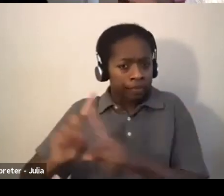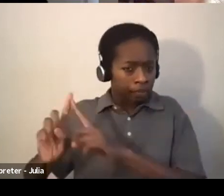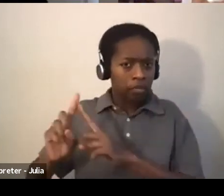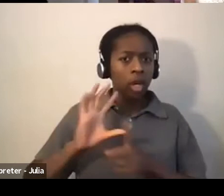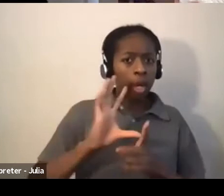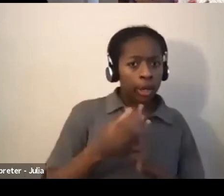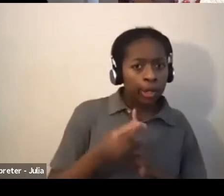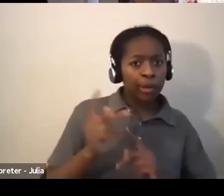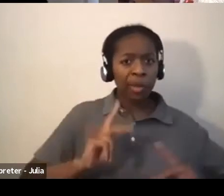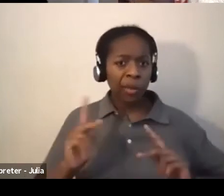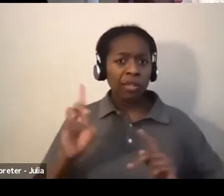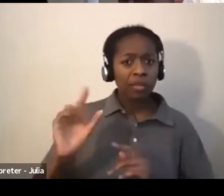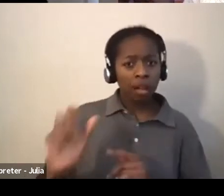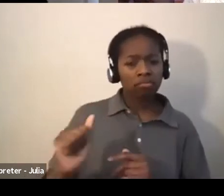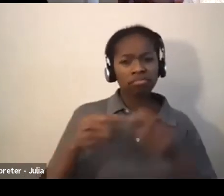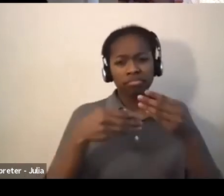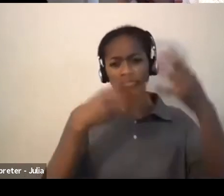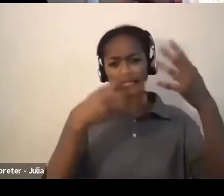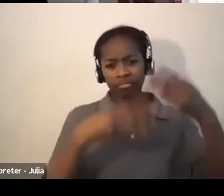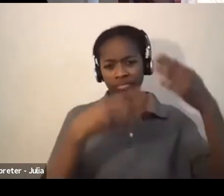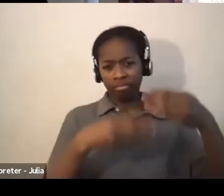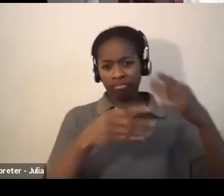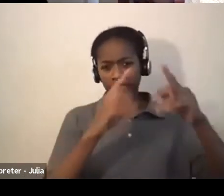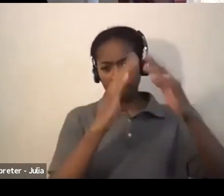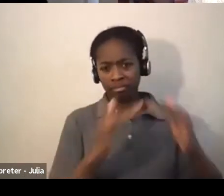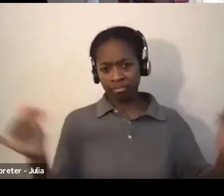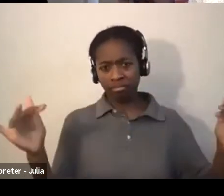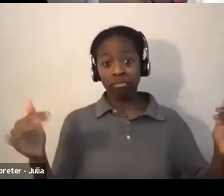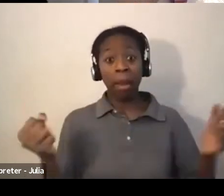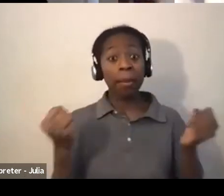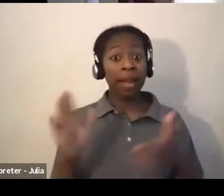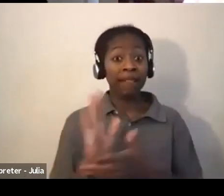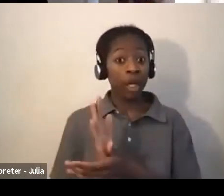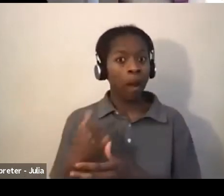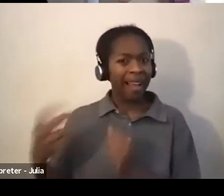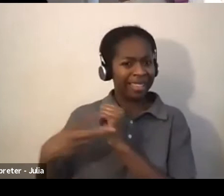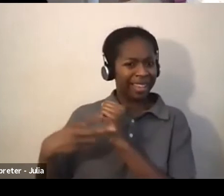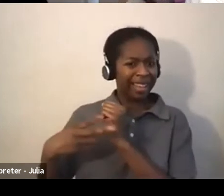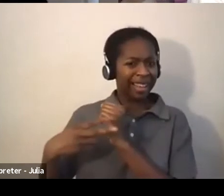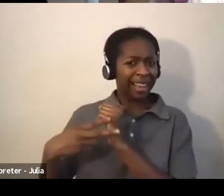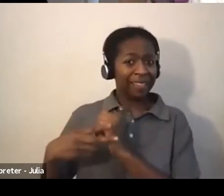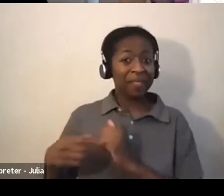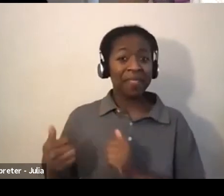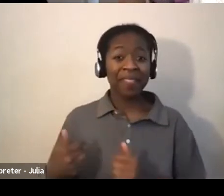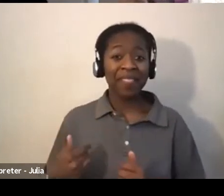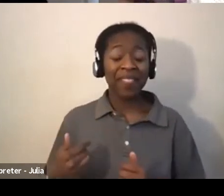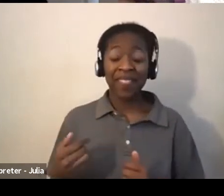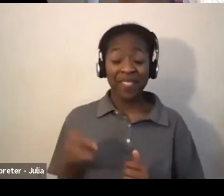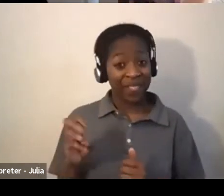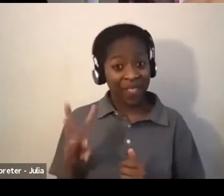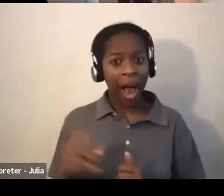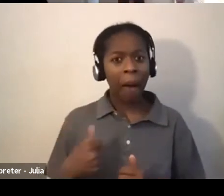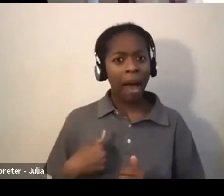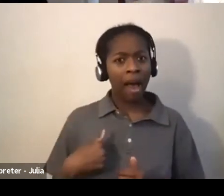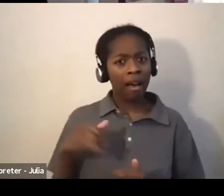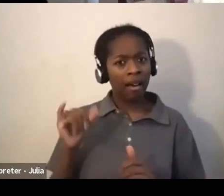different types of disabilities. And a lot of things I feel like there are so many videos that I have saved. I'm just like, wow, I never knew that.